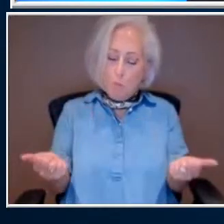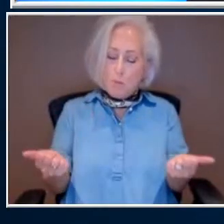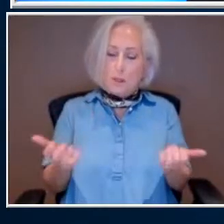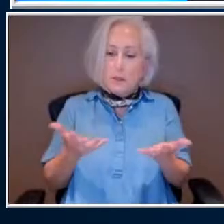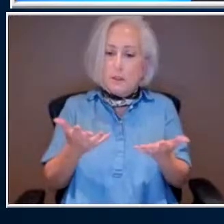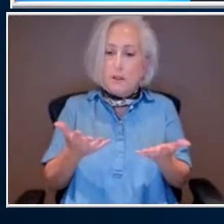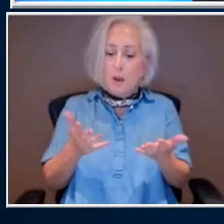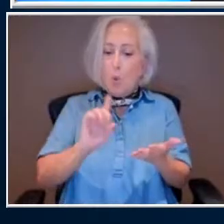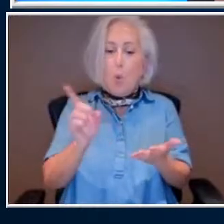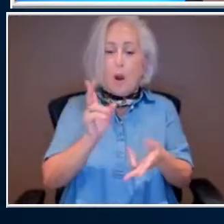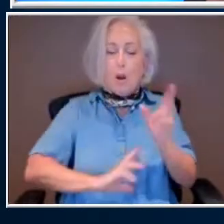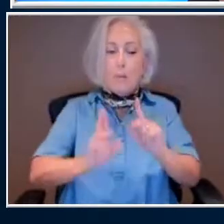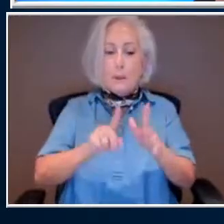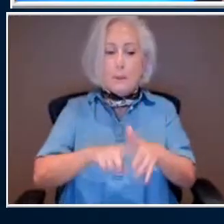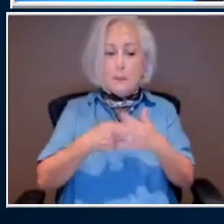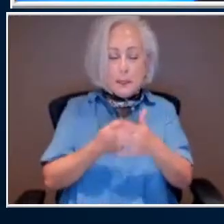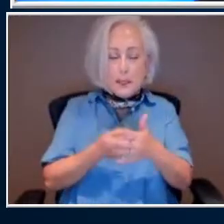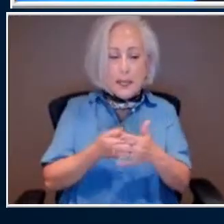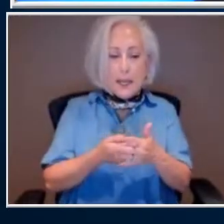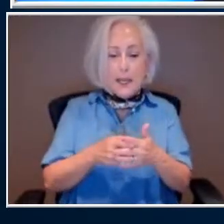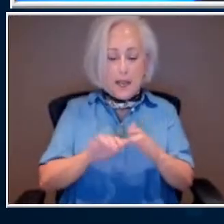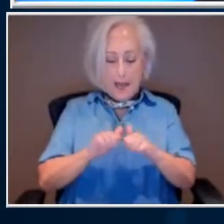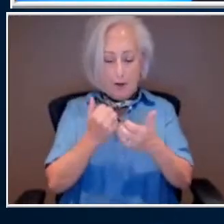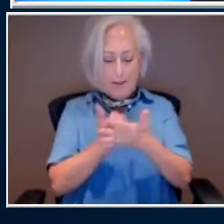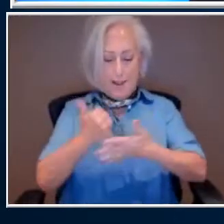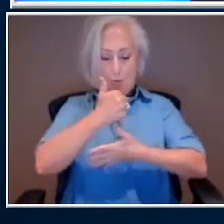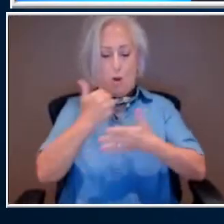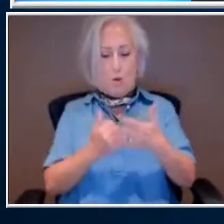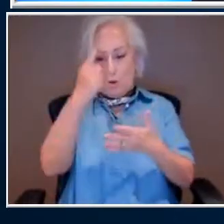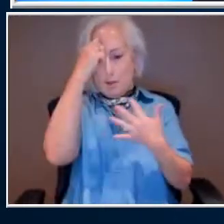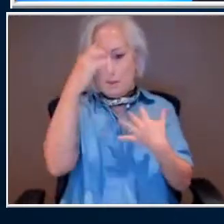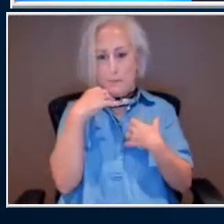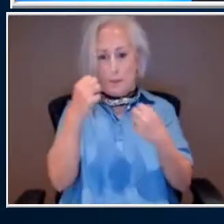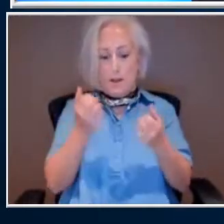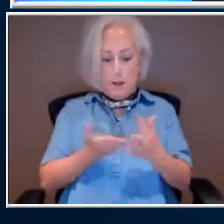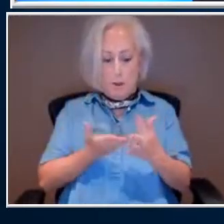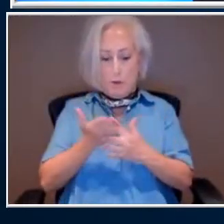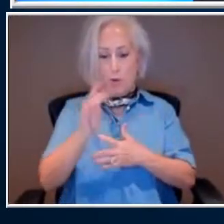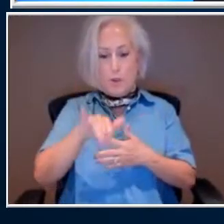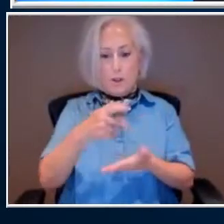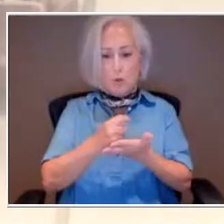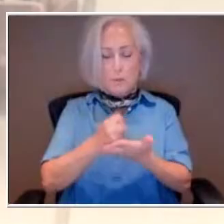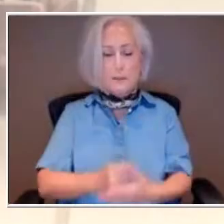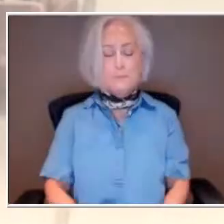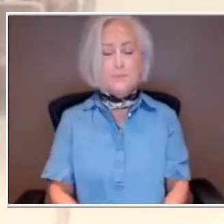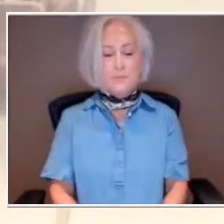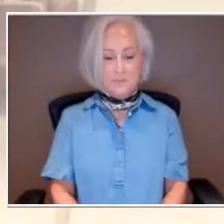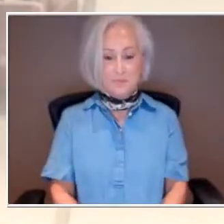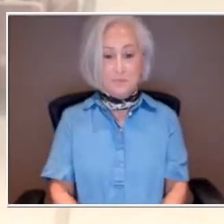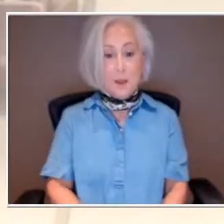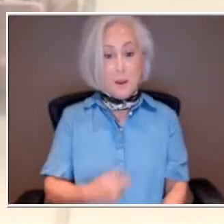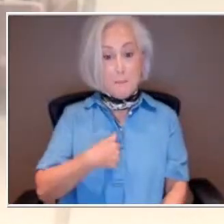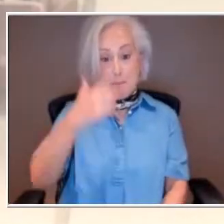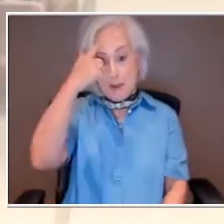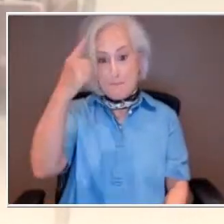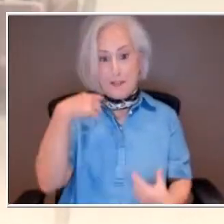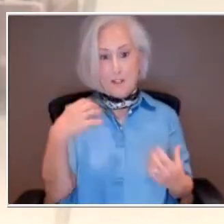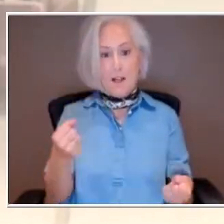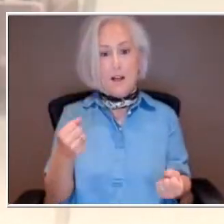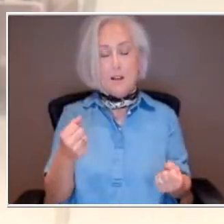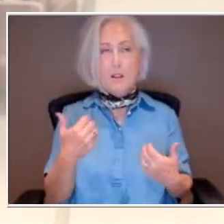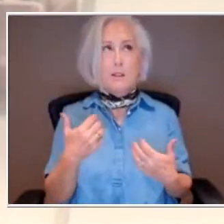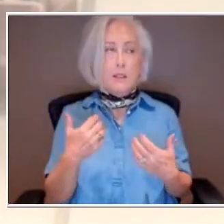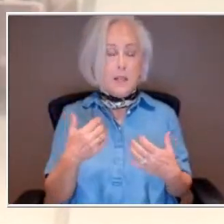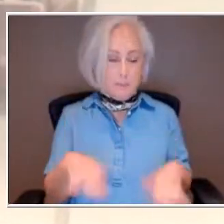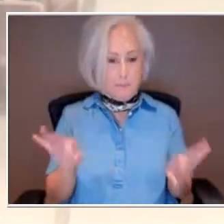and where do they kind of prioritize that as they're going through this? My mental health has been so